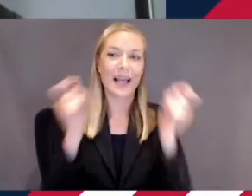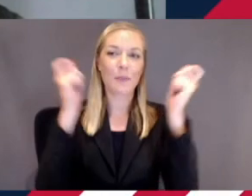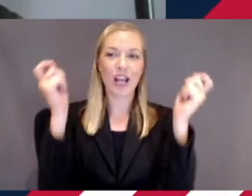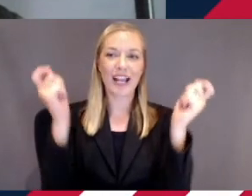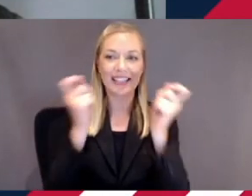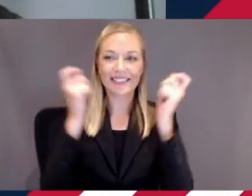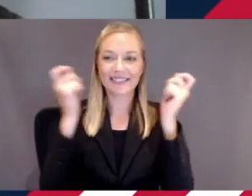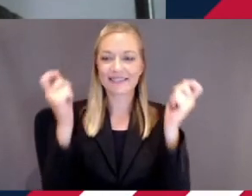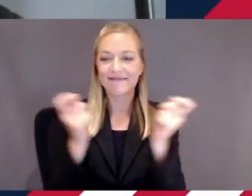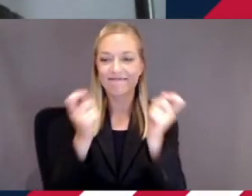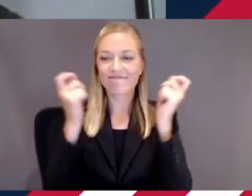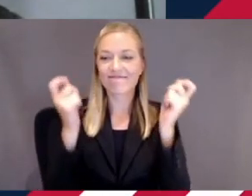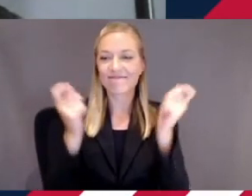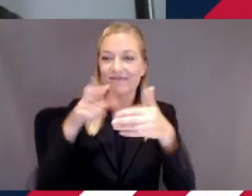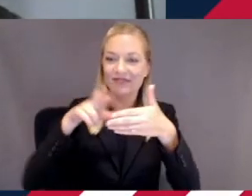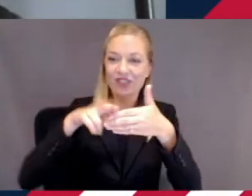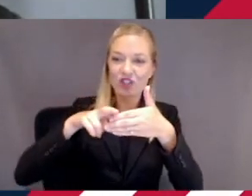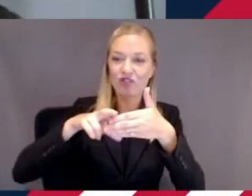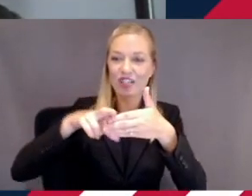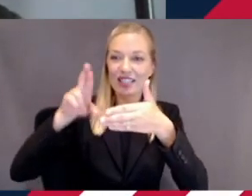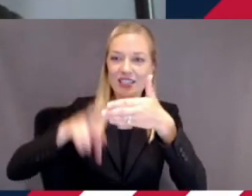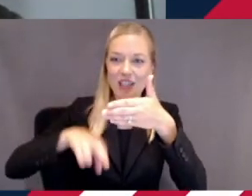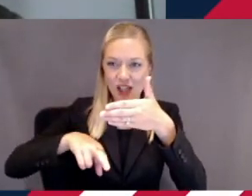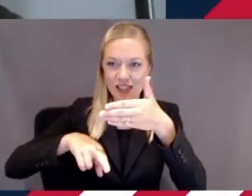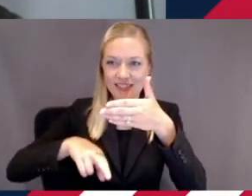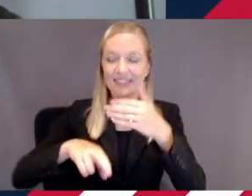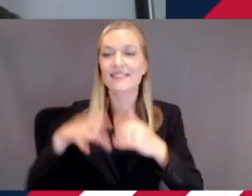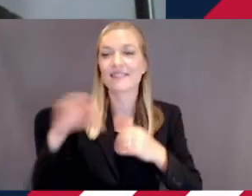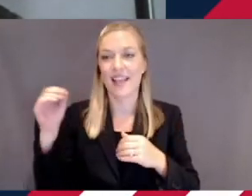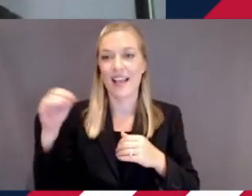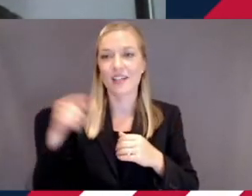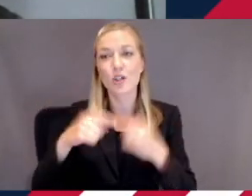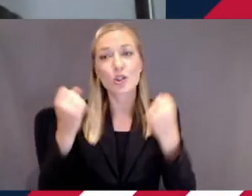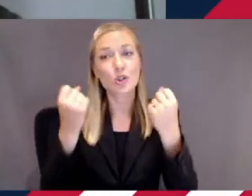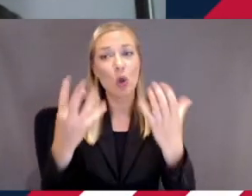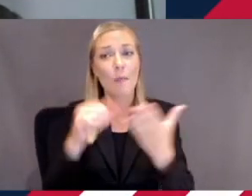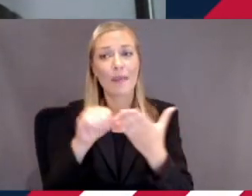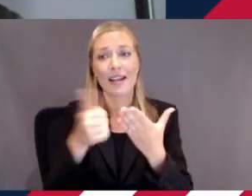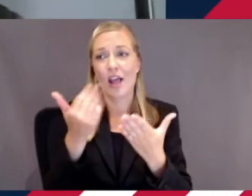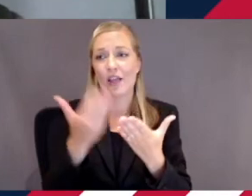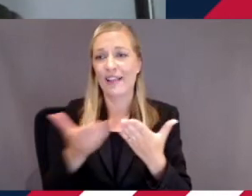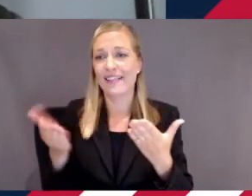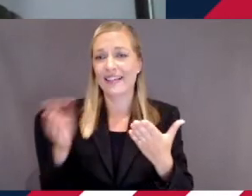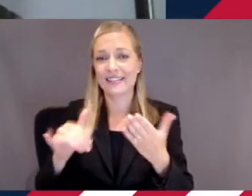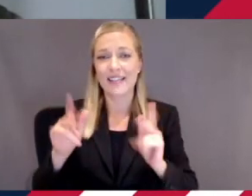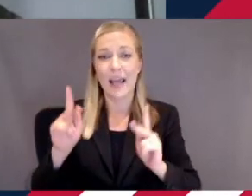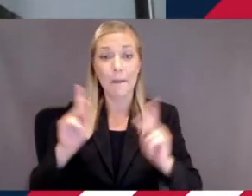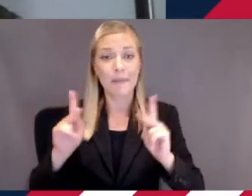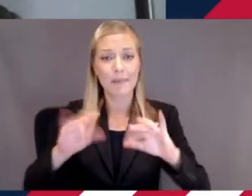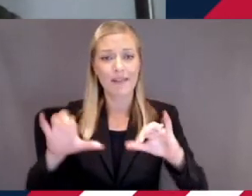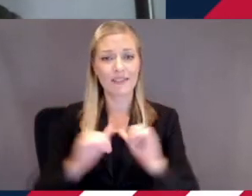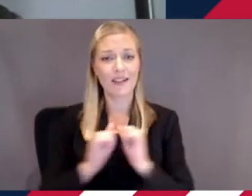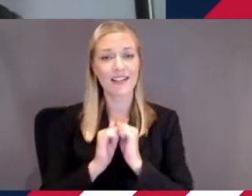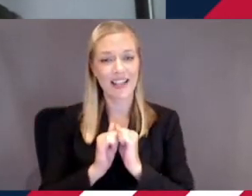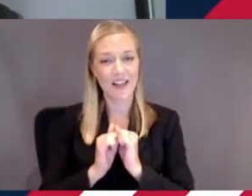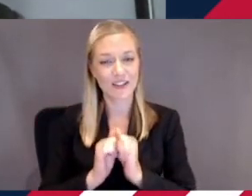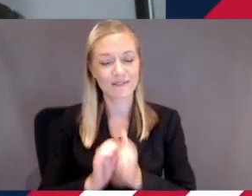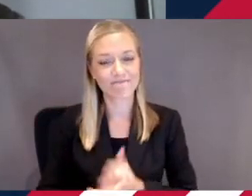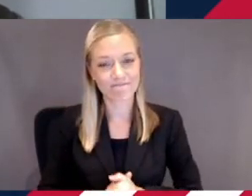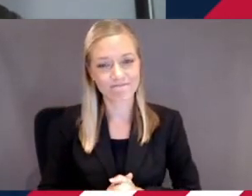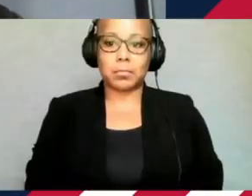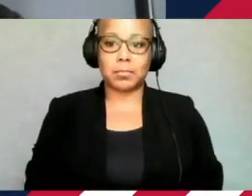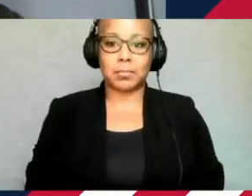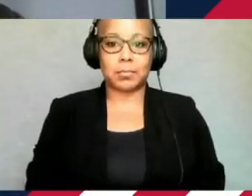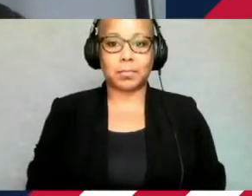the results of this and so many other things that people have done together in about 3 months.